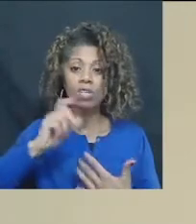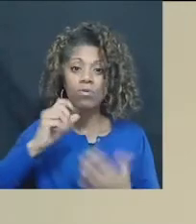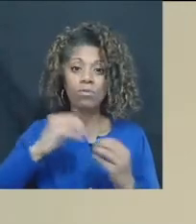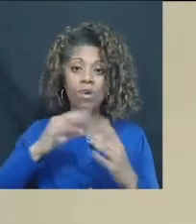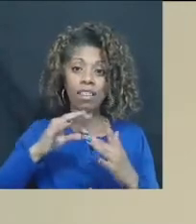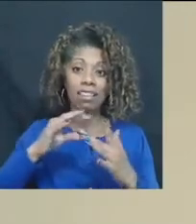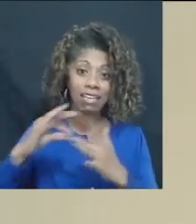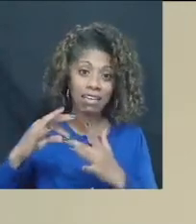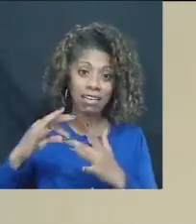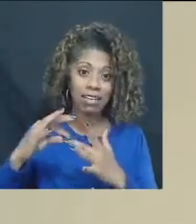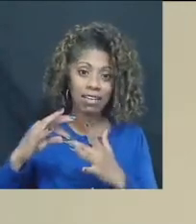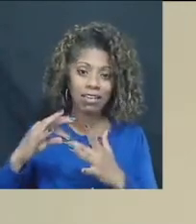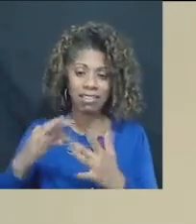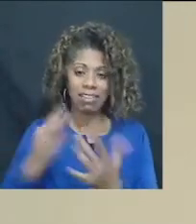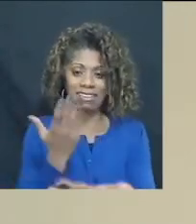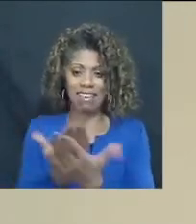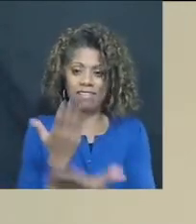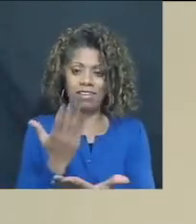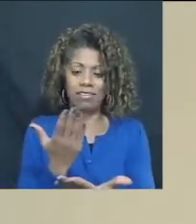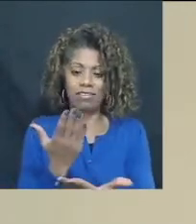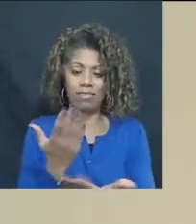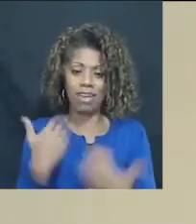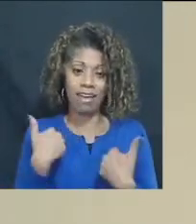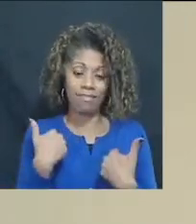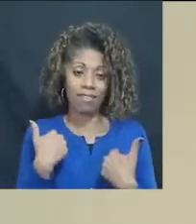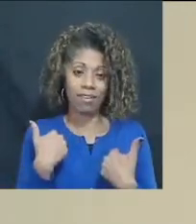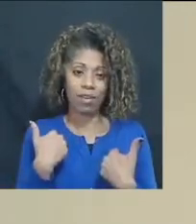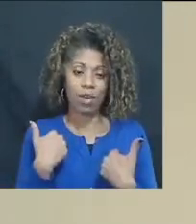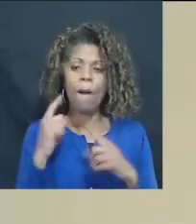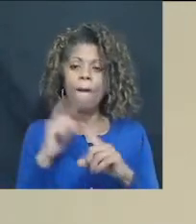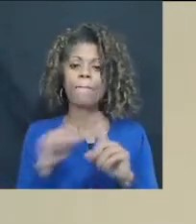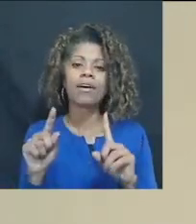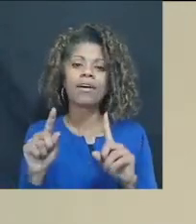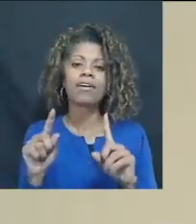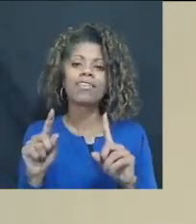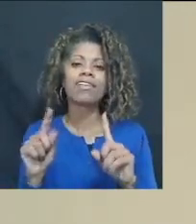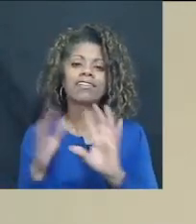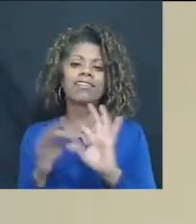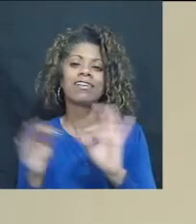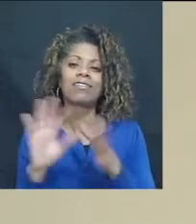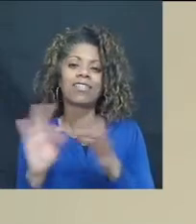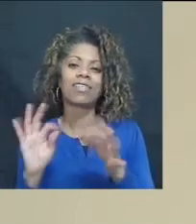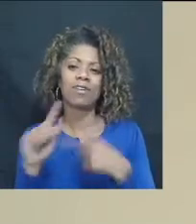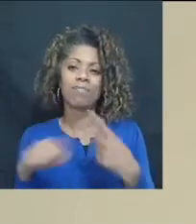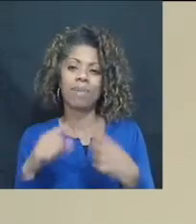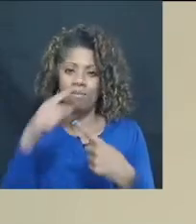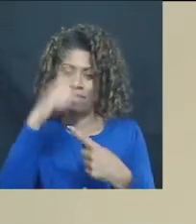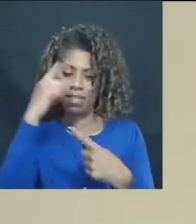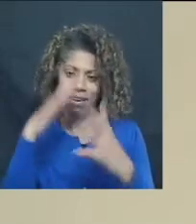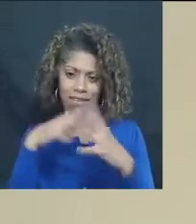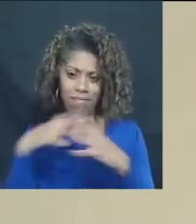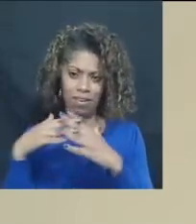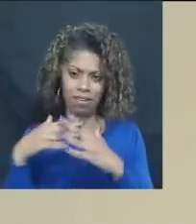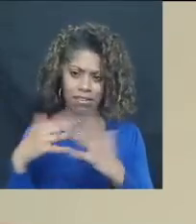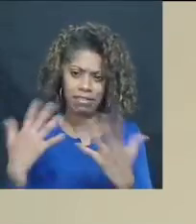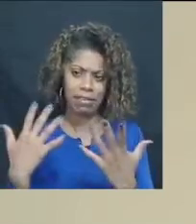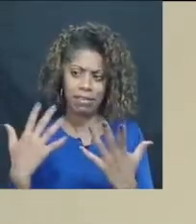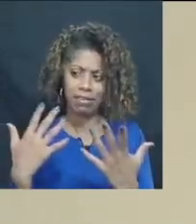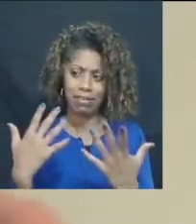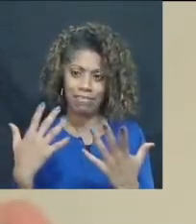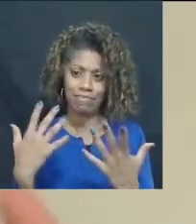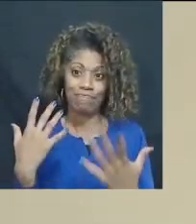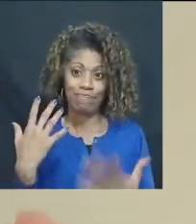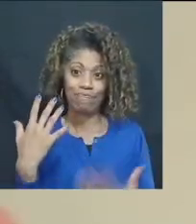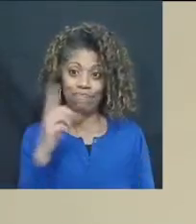stuff. But that's a narrative about Black Americans that we don't, for some reason, know